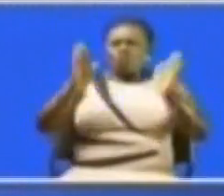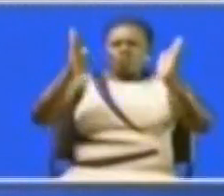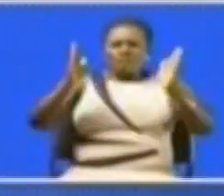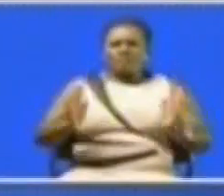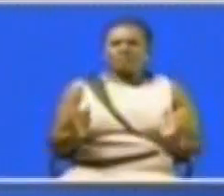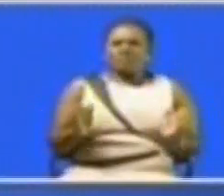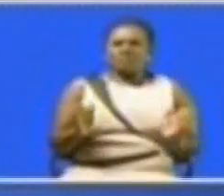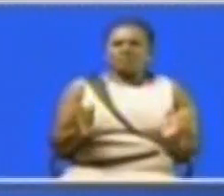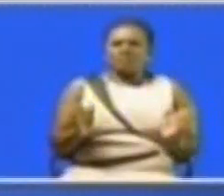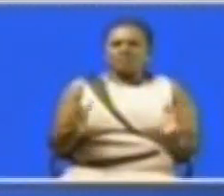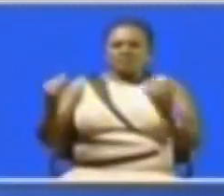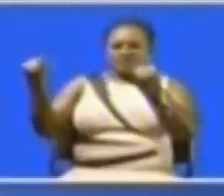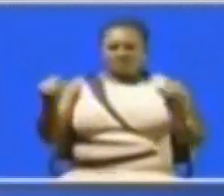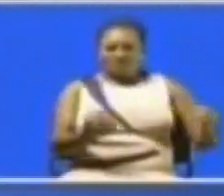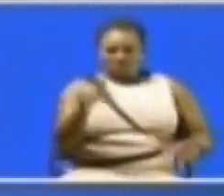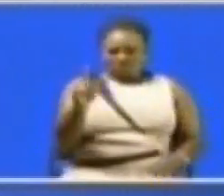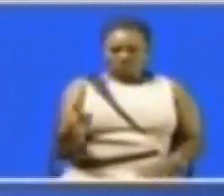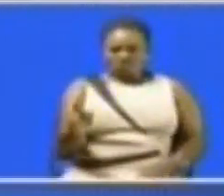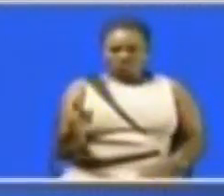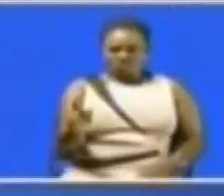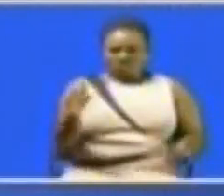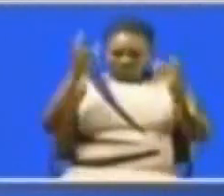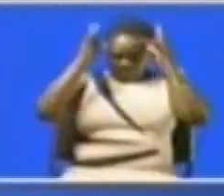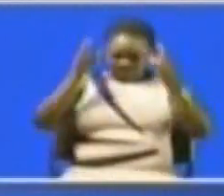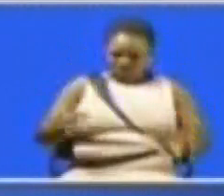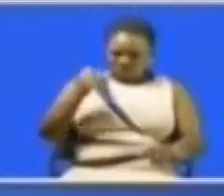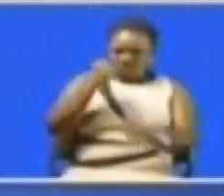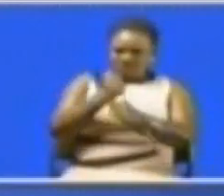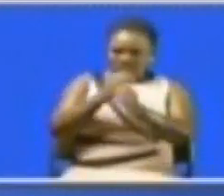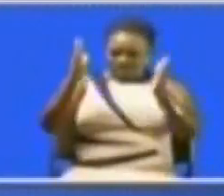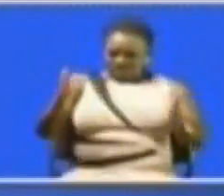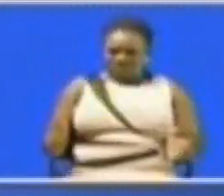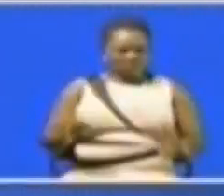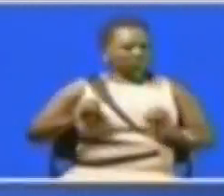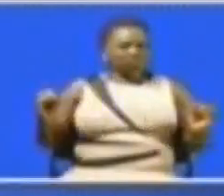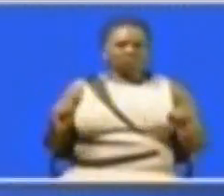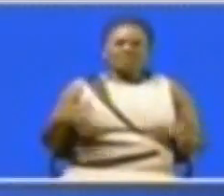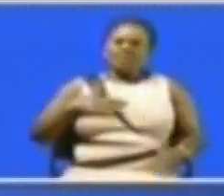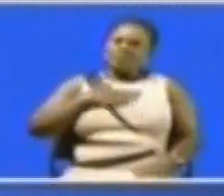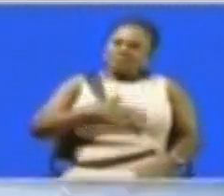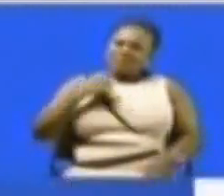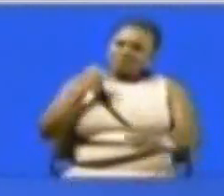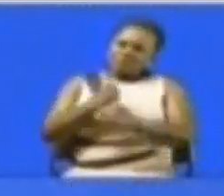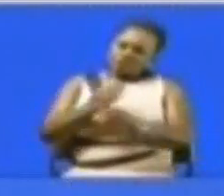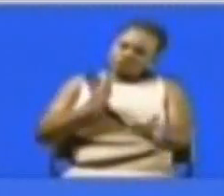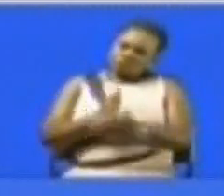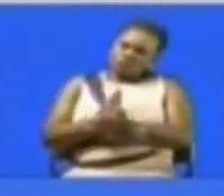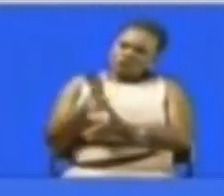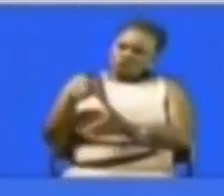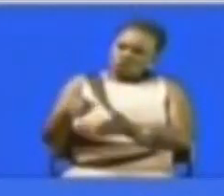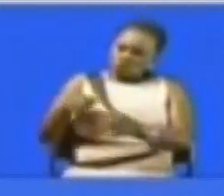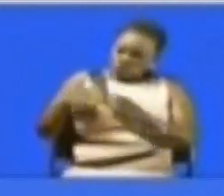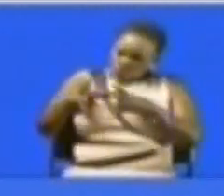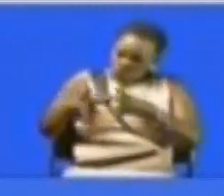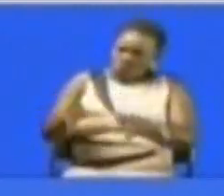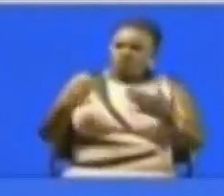Nobody will invite you on that decision-making table. Please make sure that you push